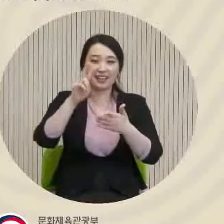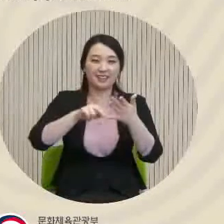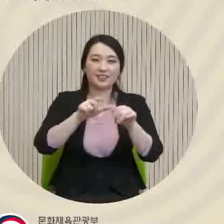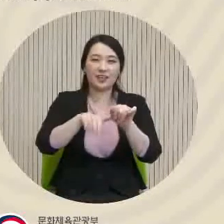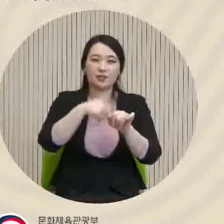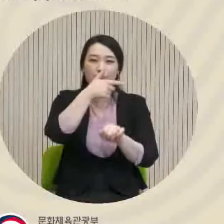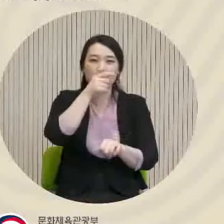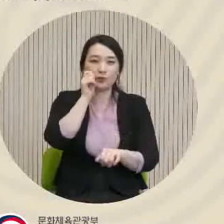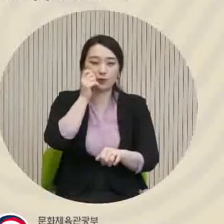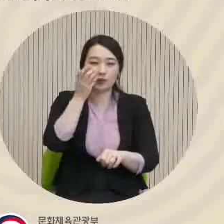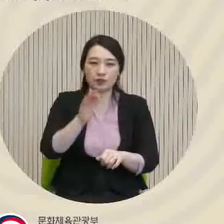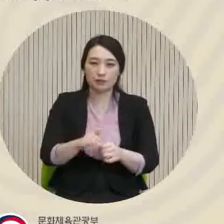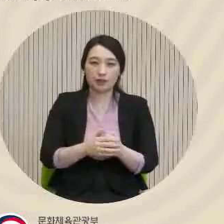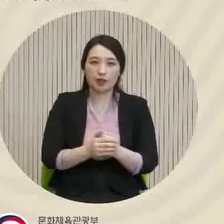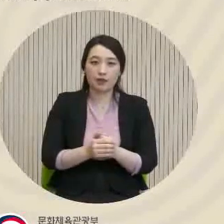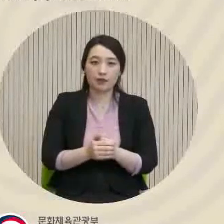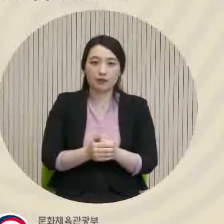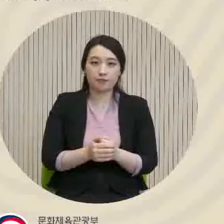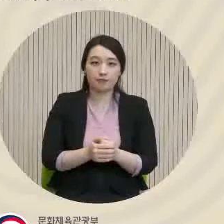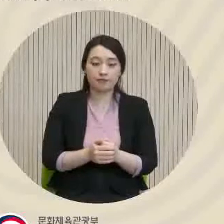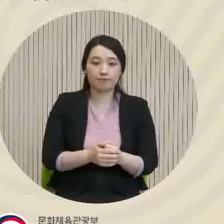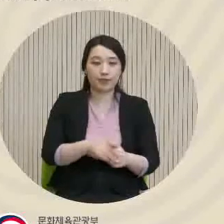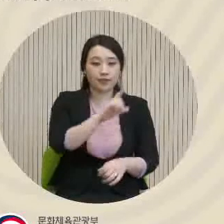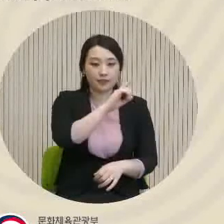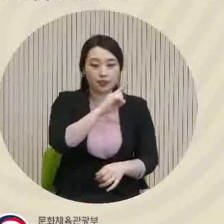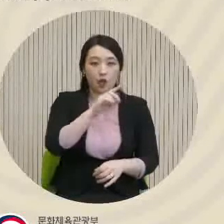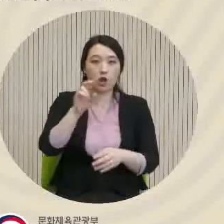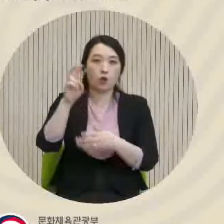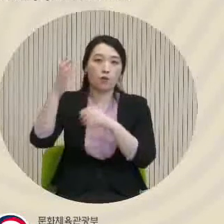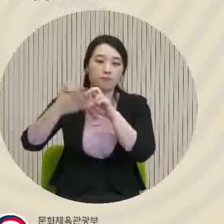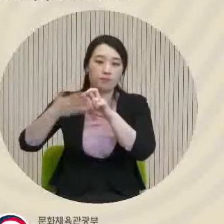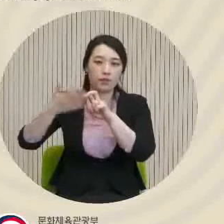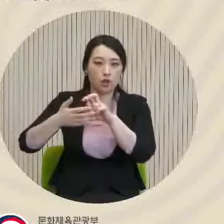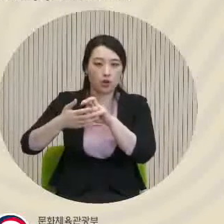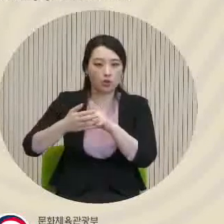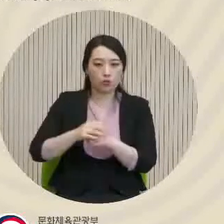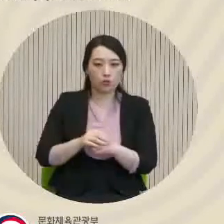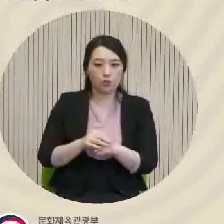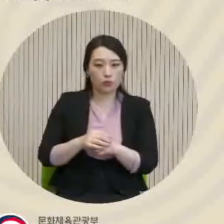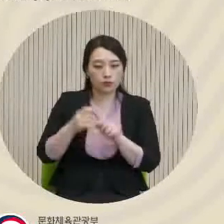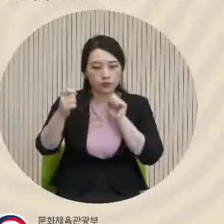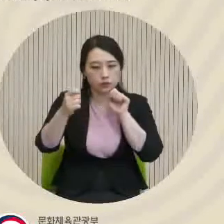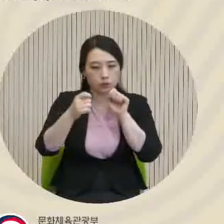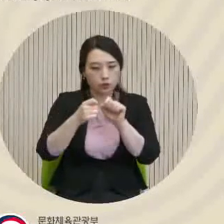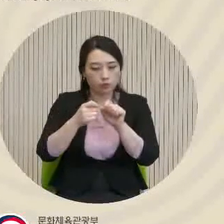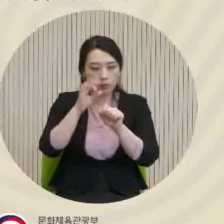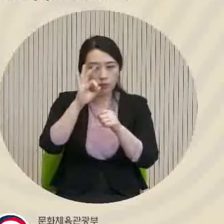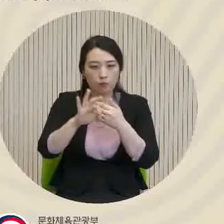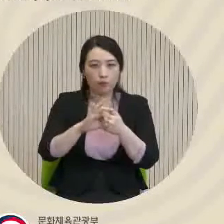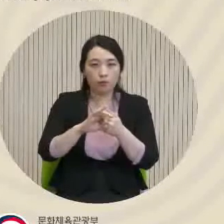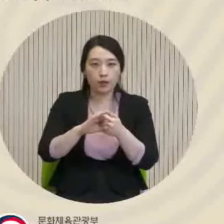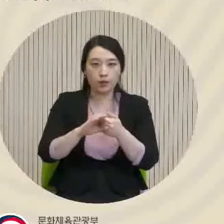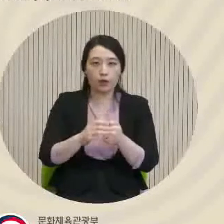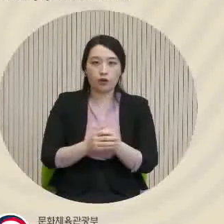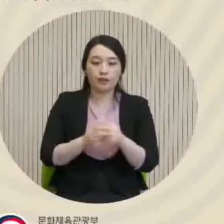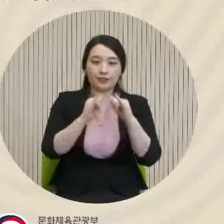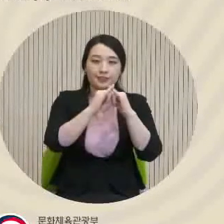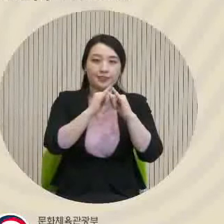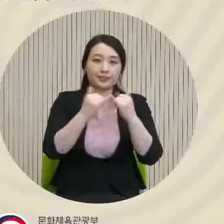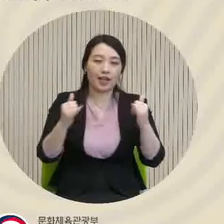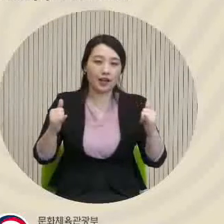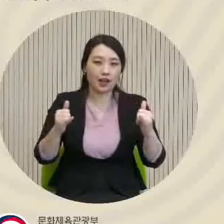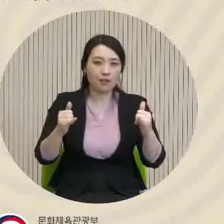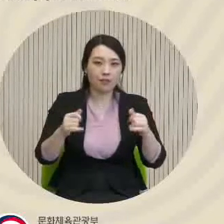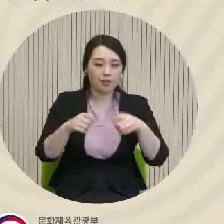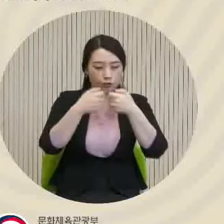I don't have enough time to read it all. The capacity of linking digital literacy and